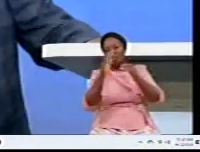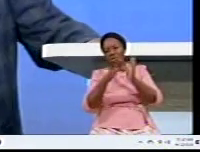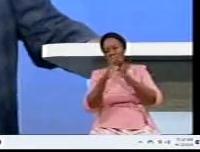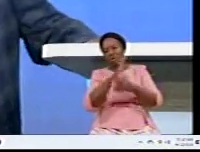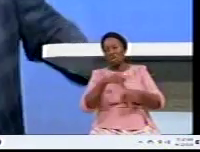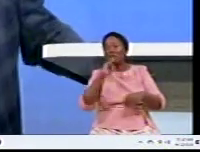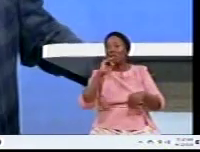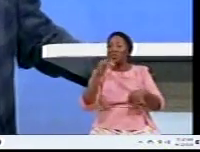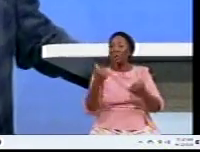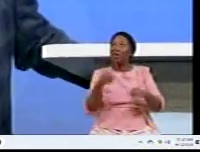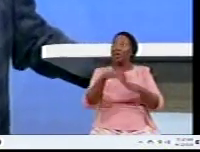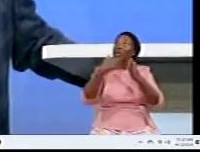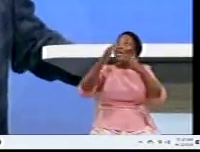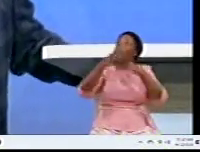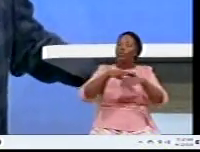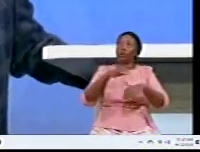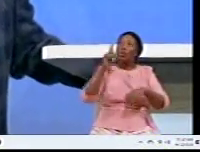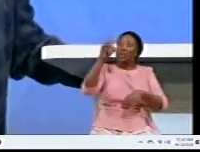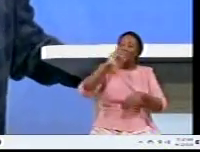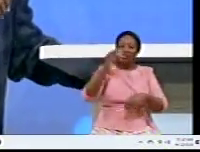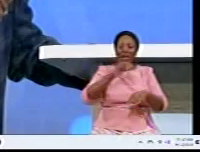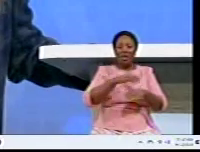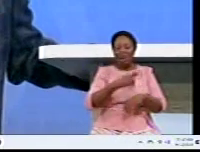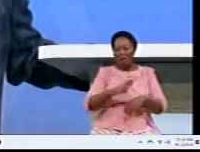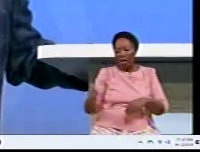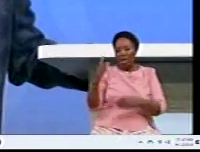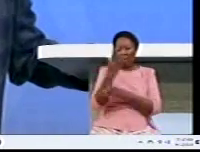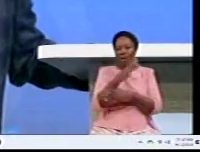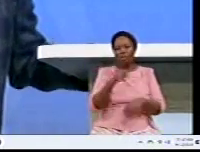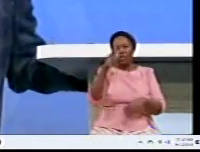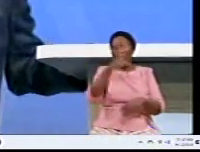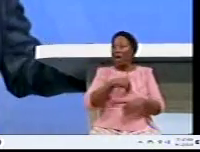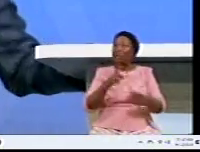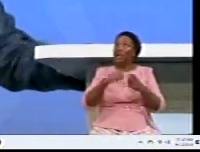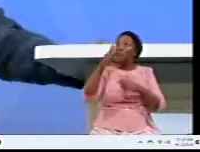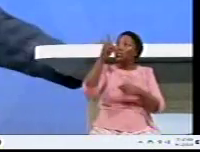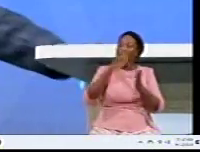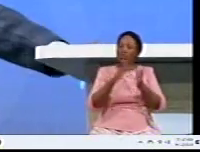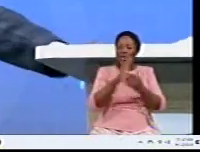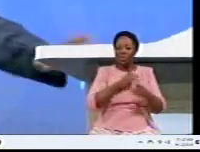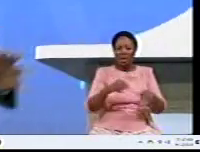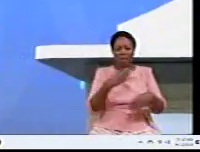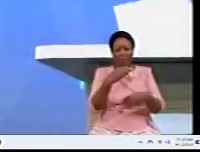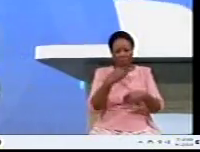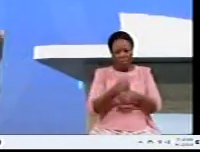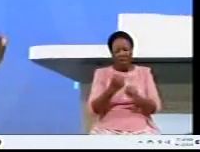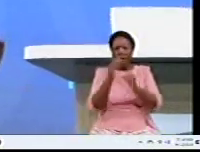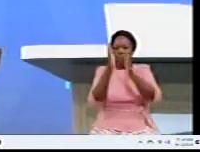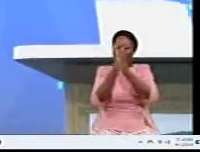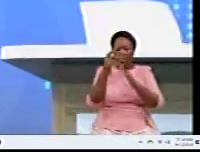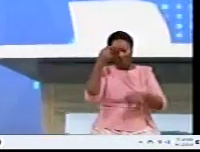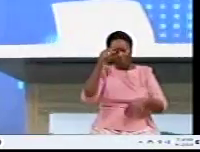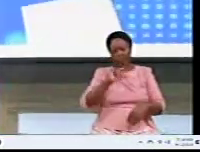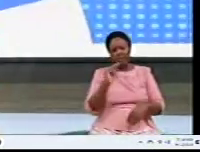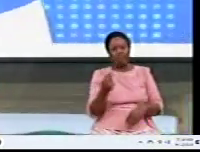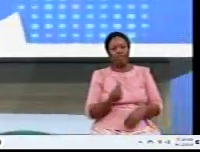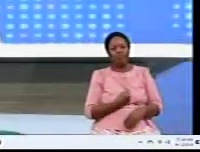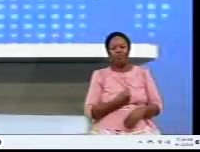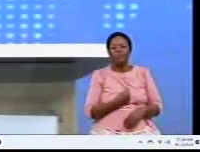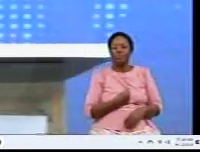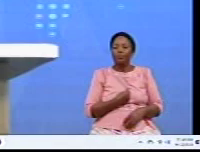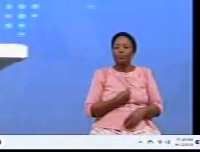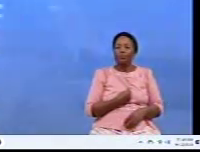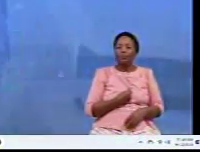right hand of God, and he maketh intercession for us. He makes intercession